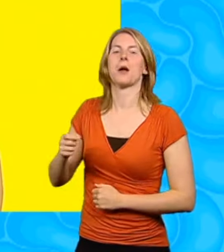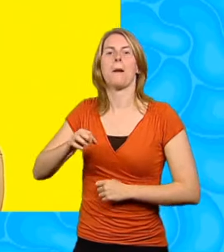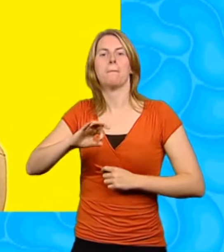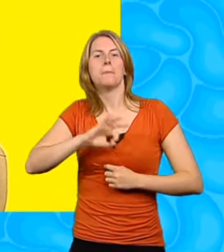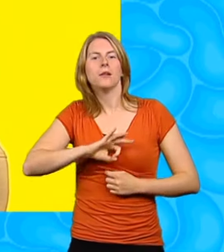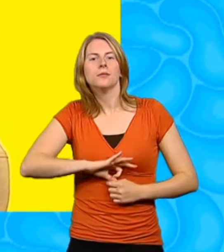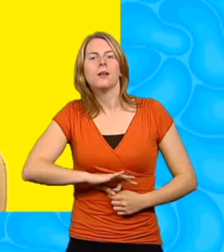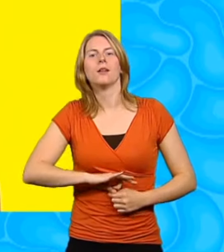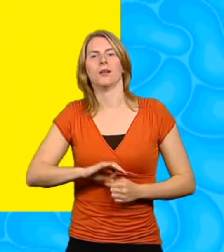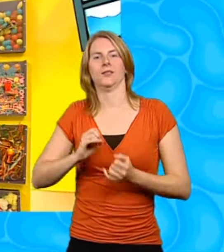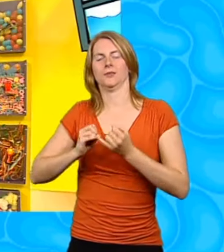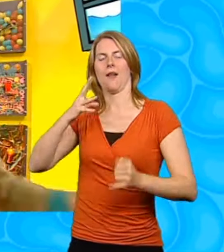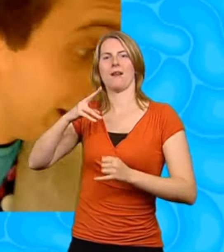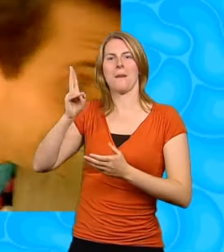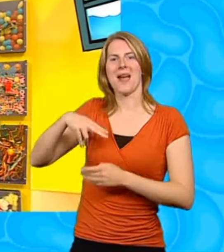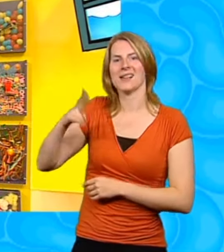Buttons and silver paint.